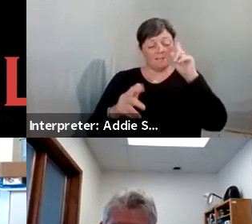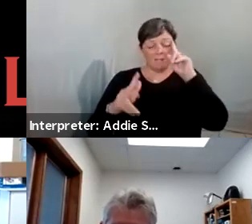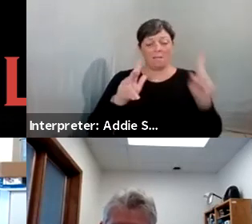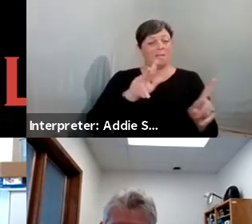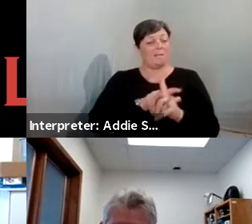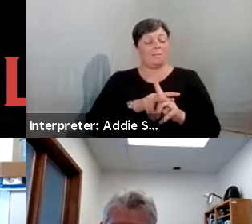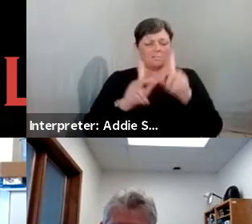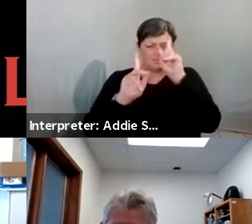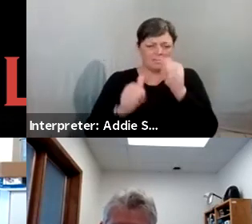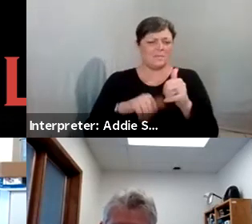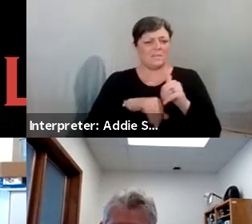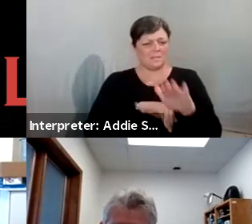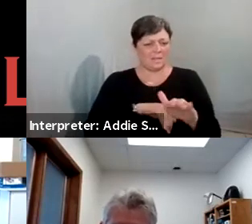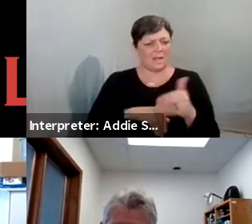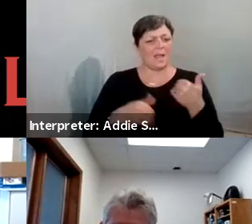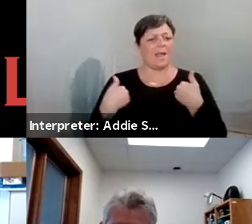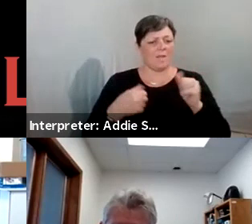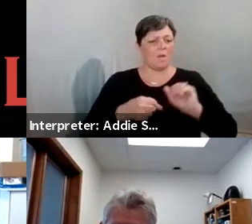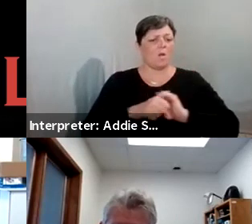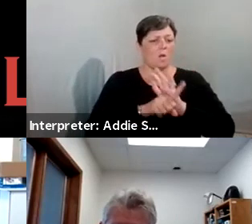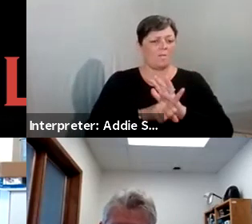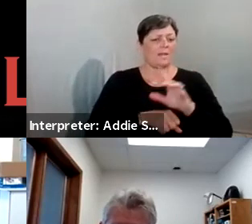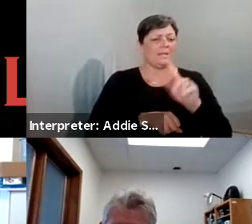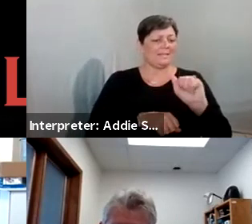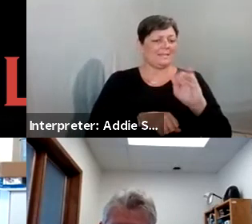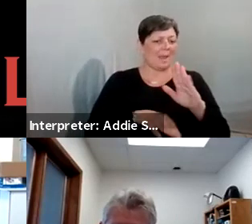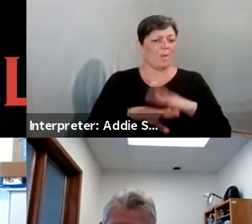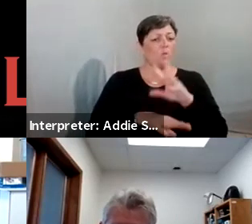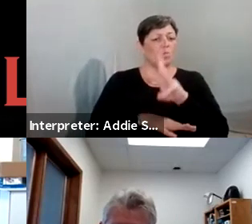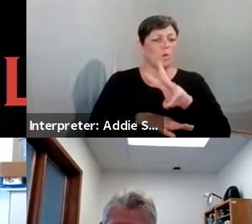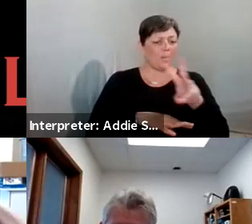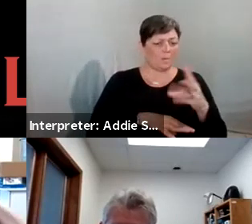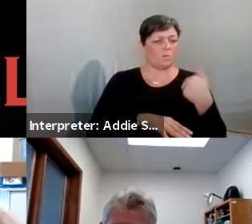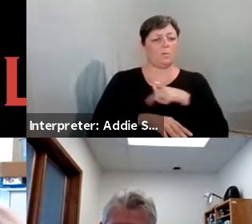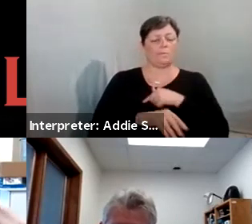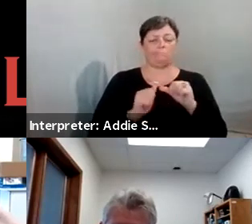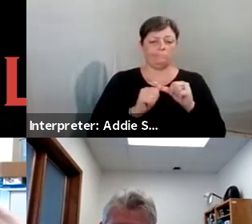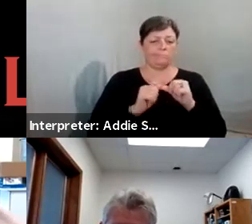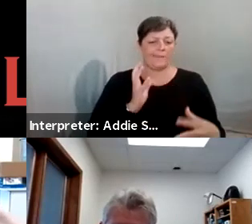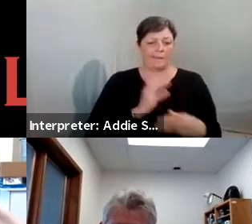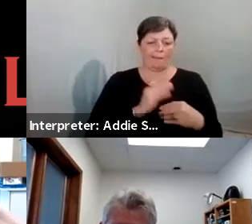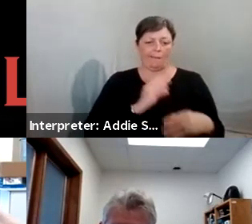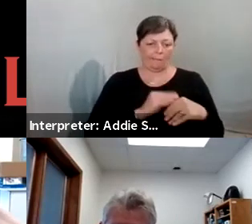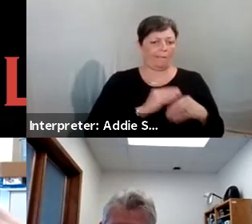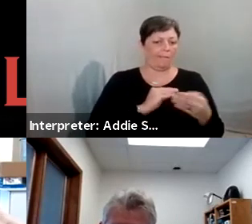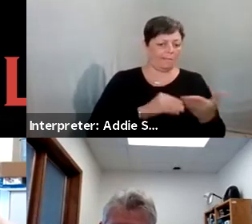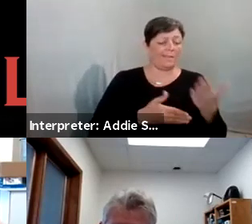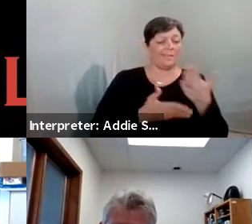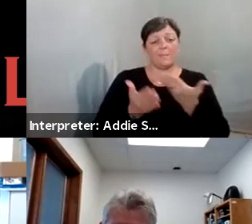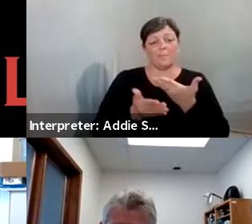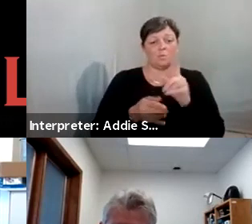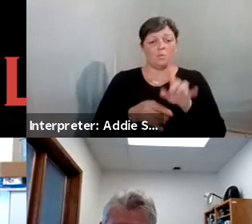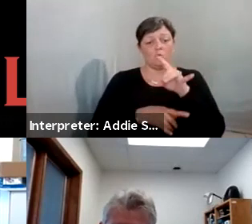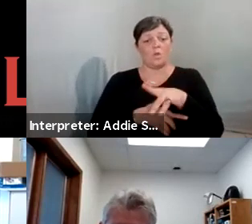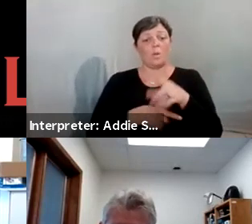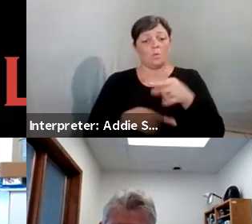free to send them. We do have a COVID tab on our website that we are constantly adding stuff to. Some of the stuff that you dropped into the